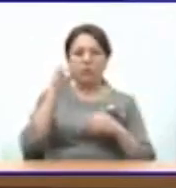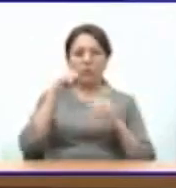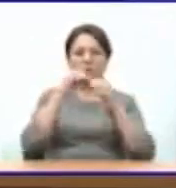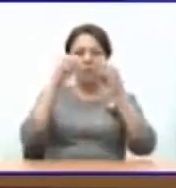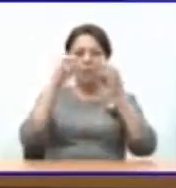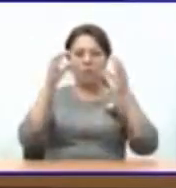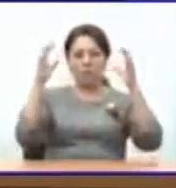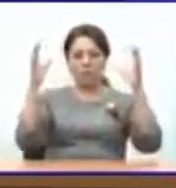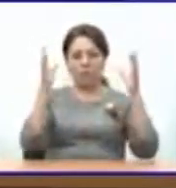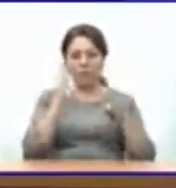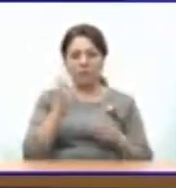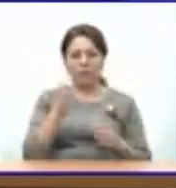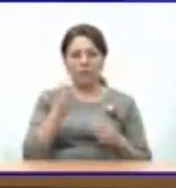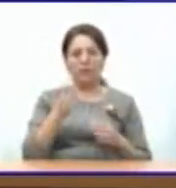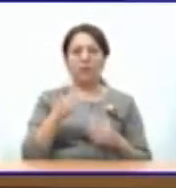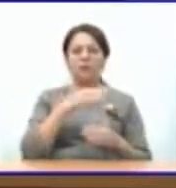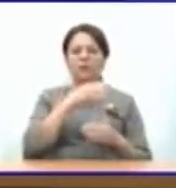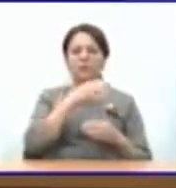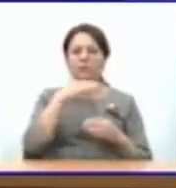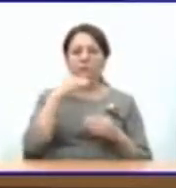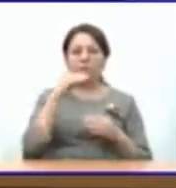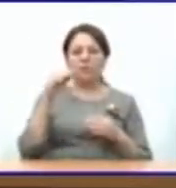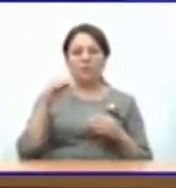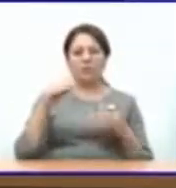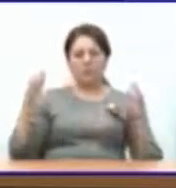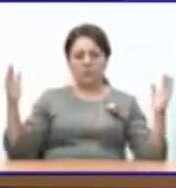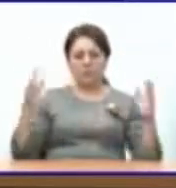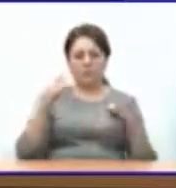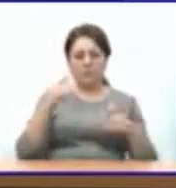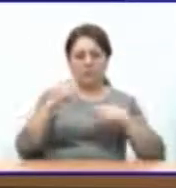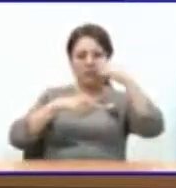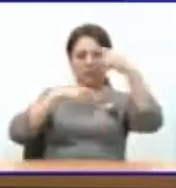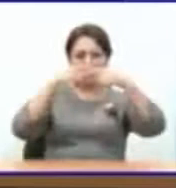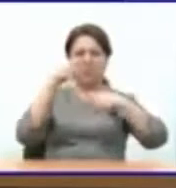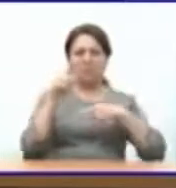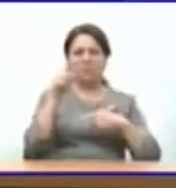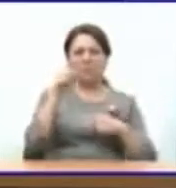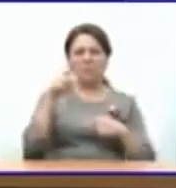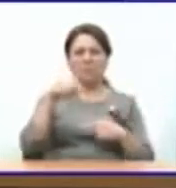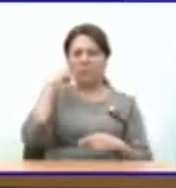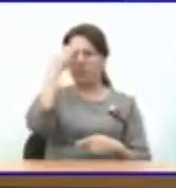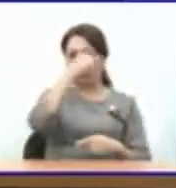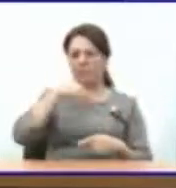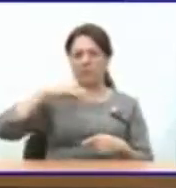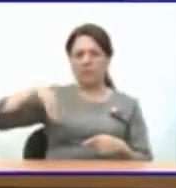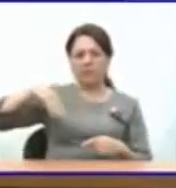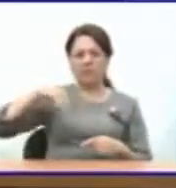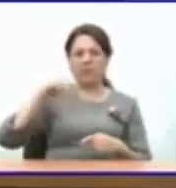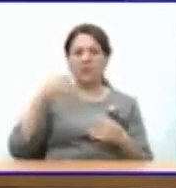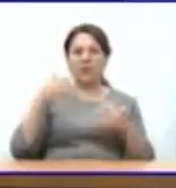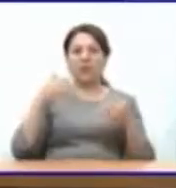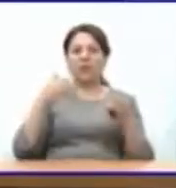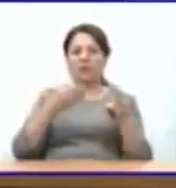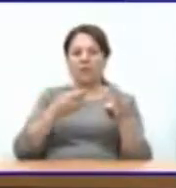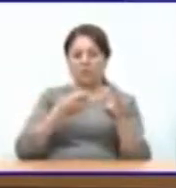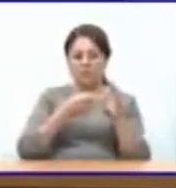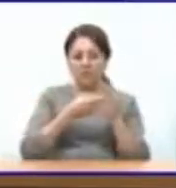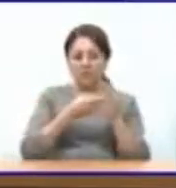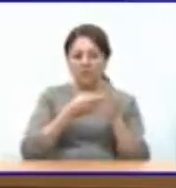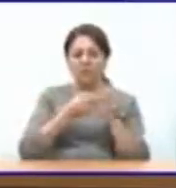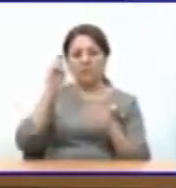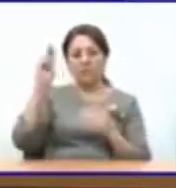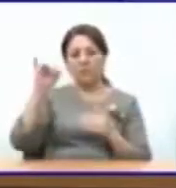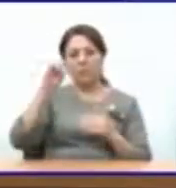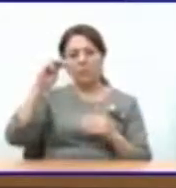juda ham katta oraliq bilan bir necha ming yillardan keyin magnit, yerning magnit